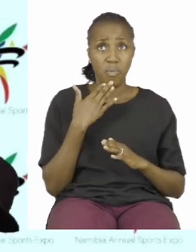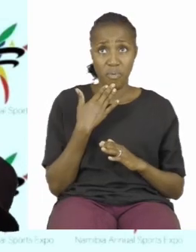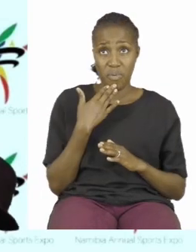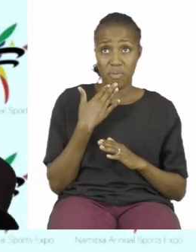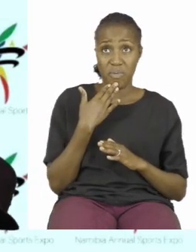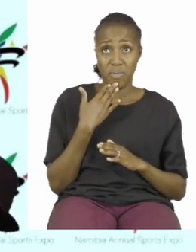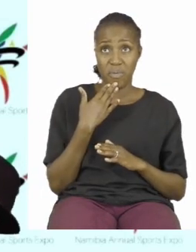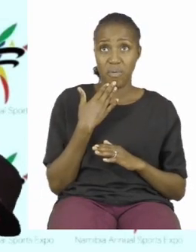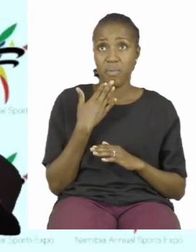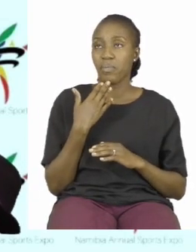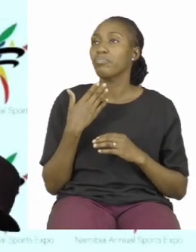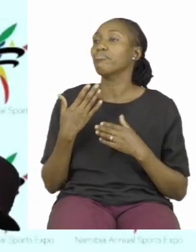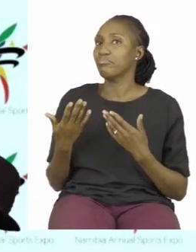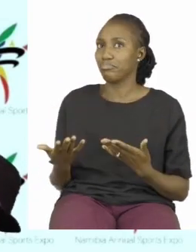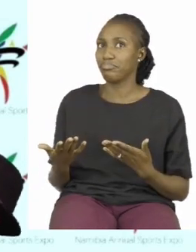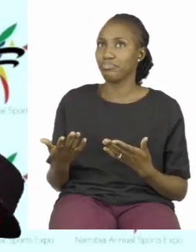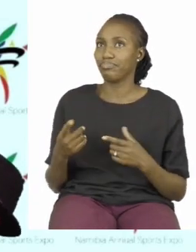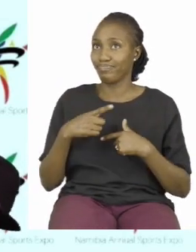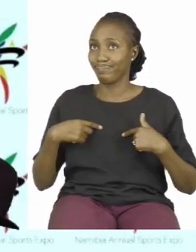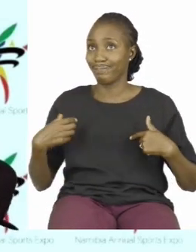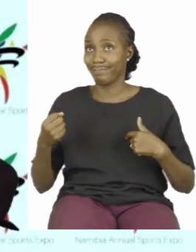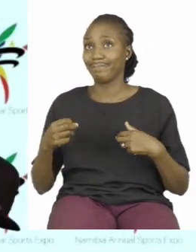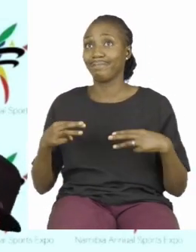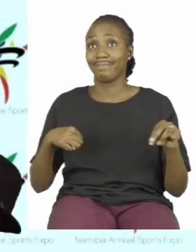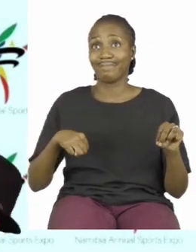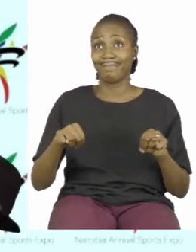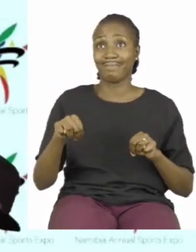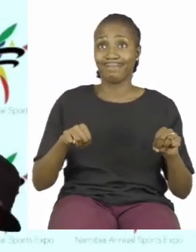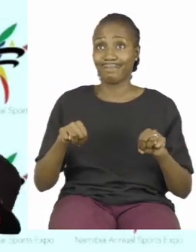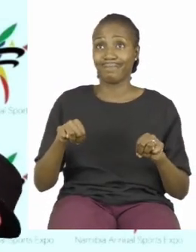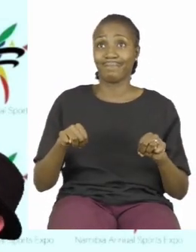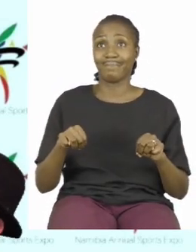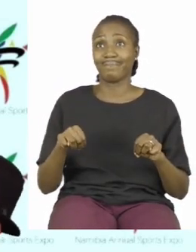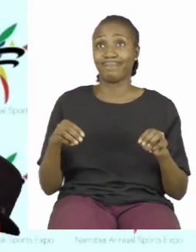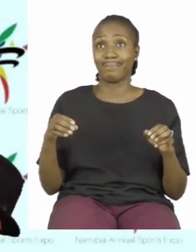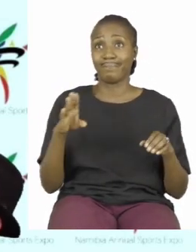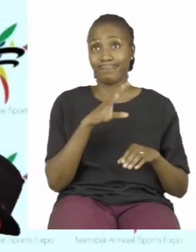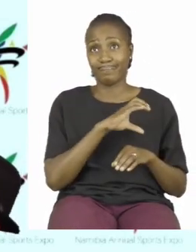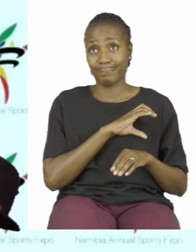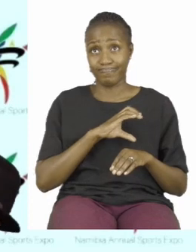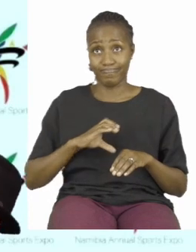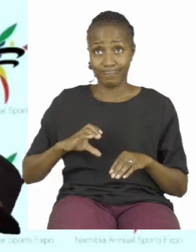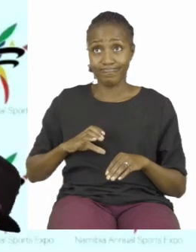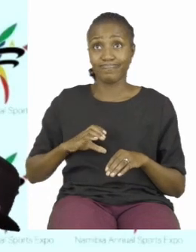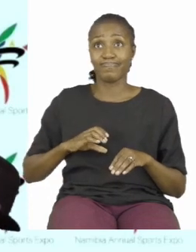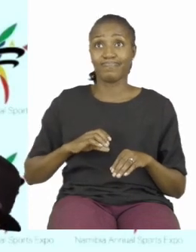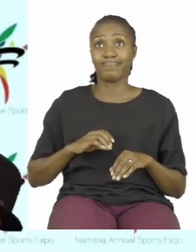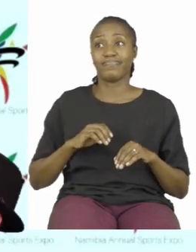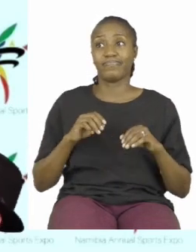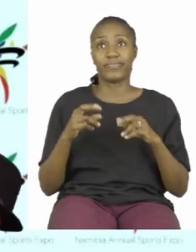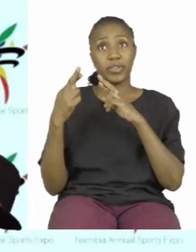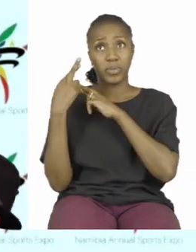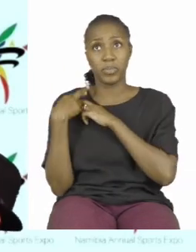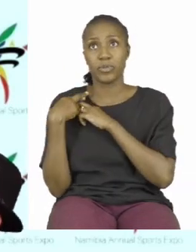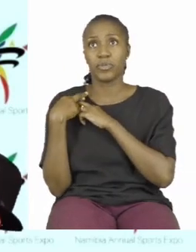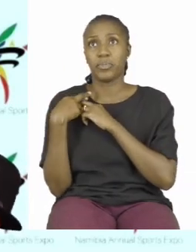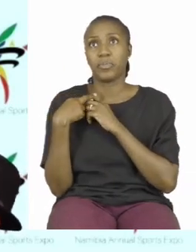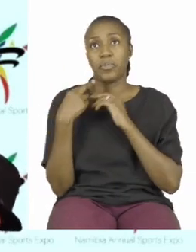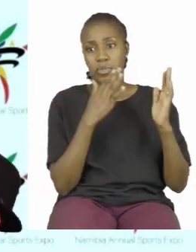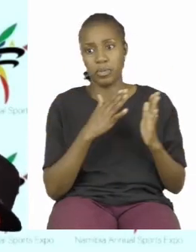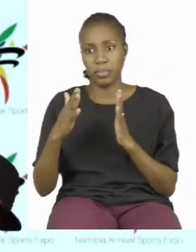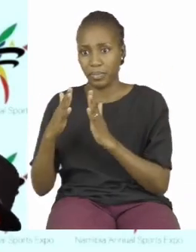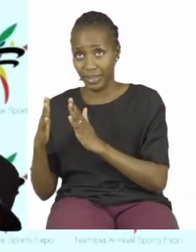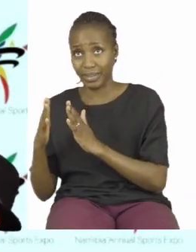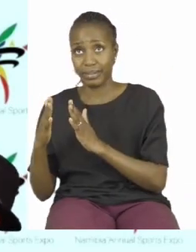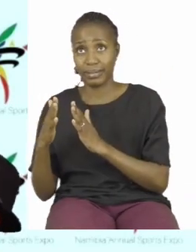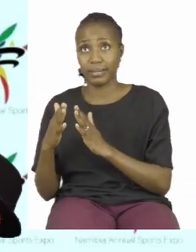have our management committee, which runs obviously the day-to-day runnings of karate. Yes. It consists of